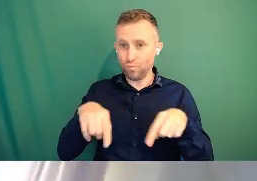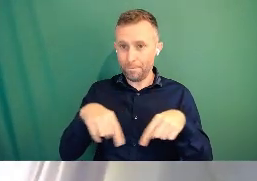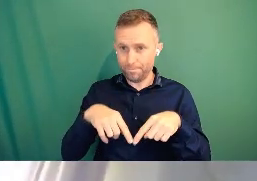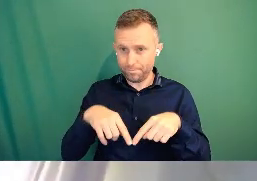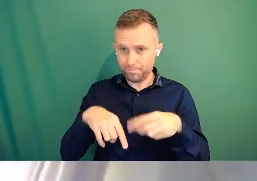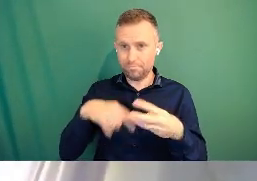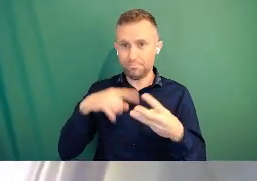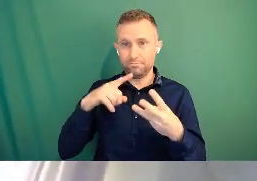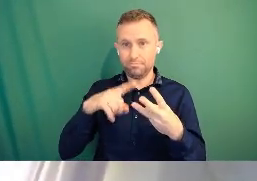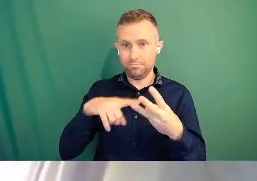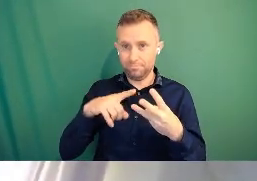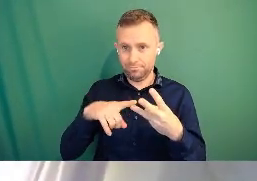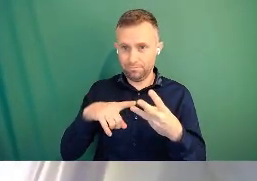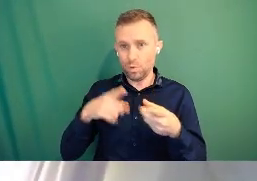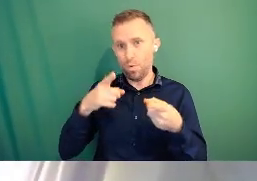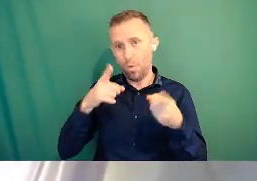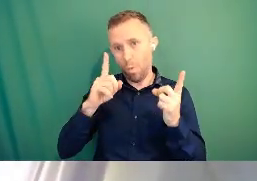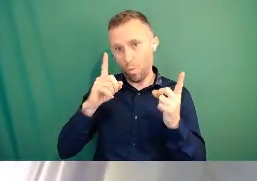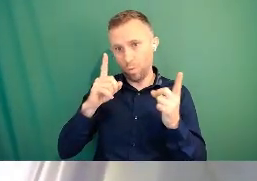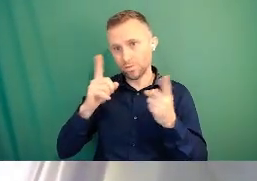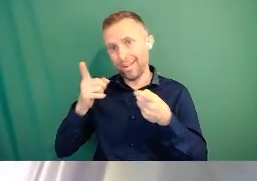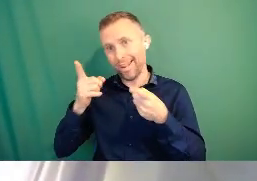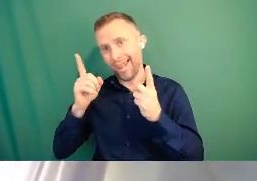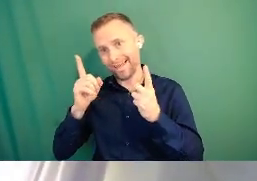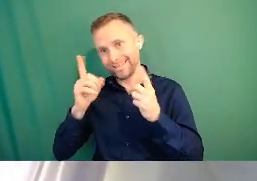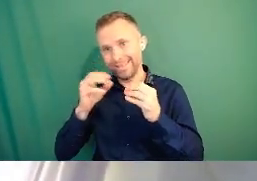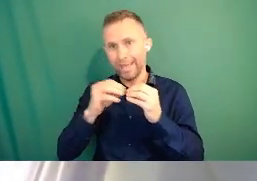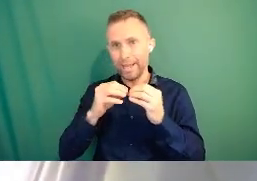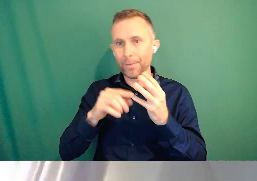beautiful drawing room, and Lord and Lady